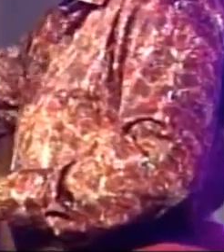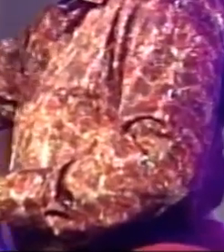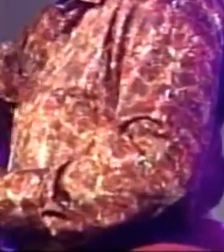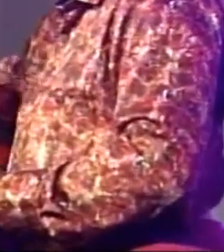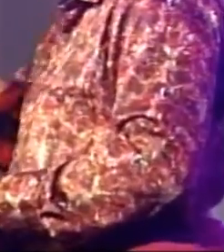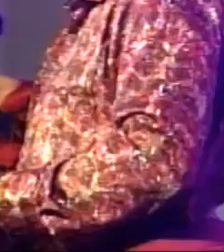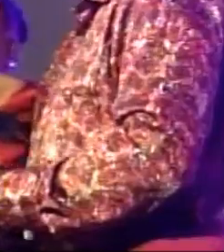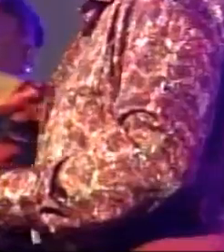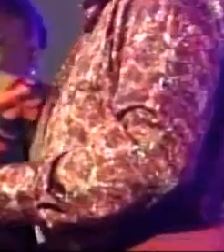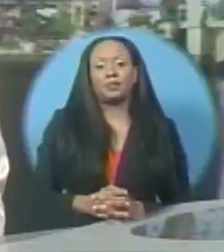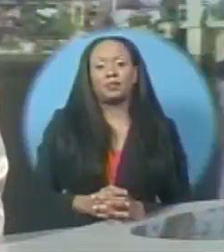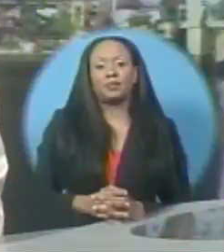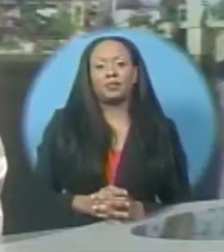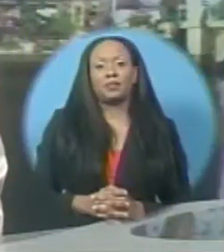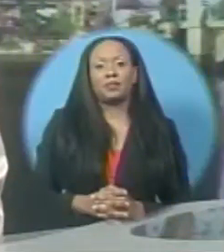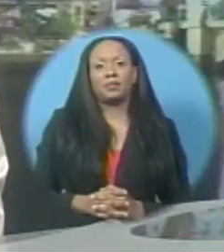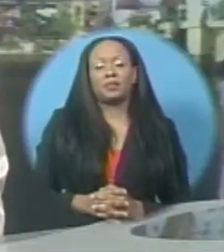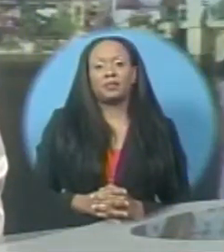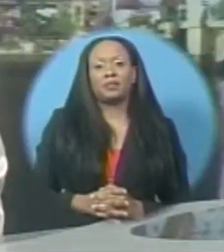other performing arts.